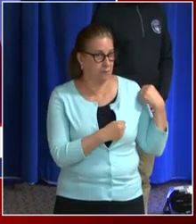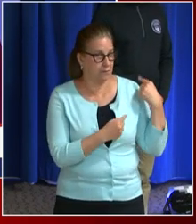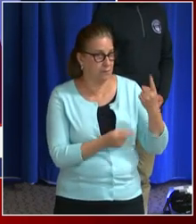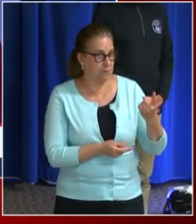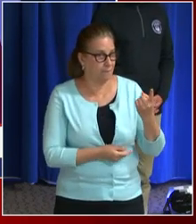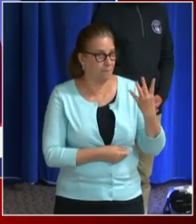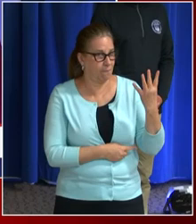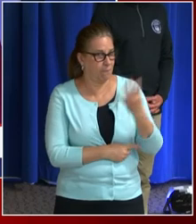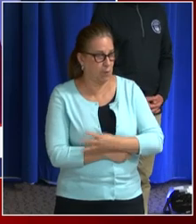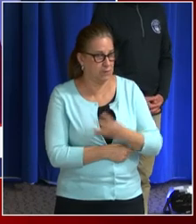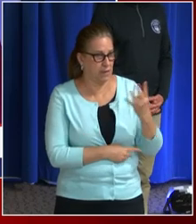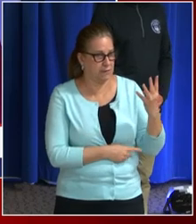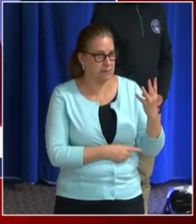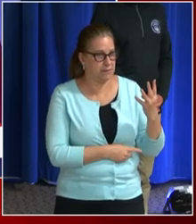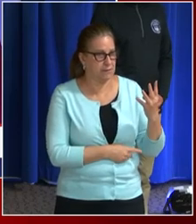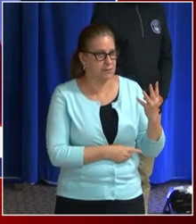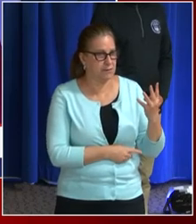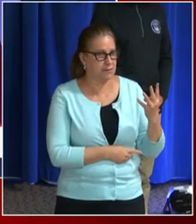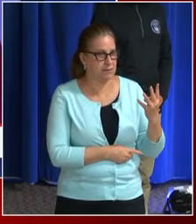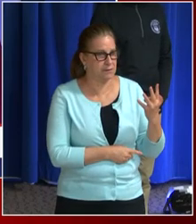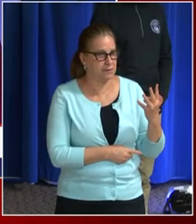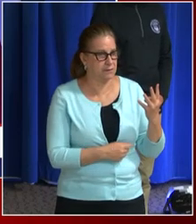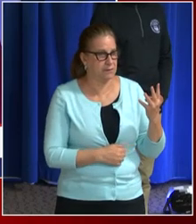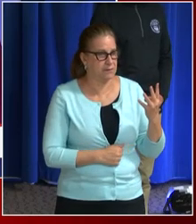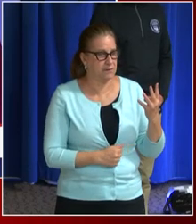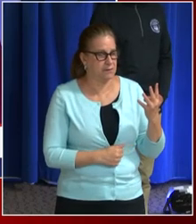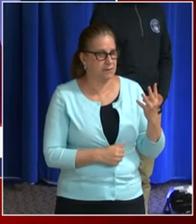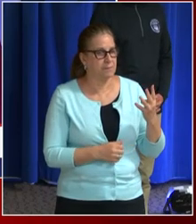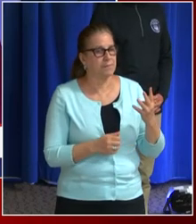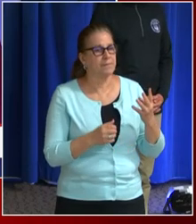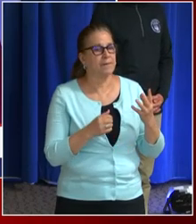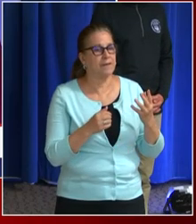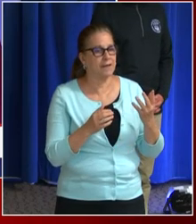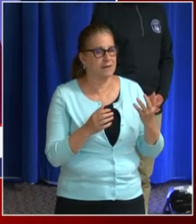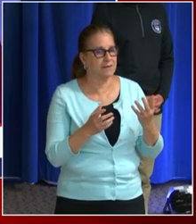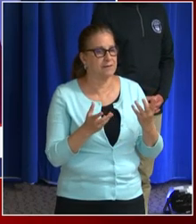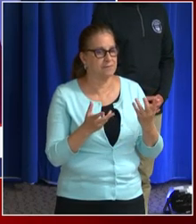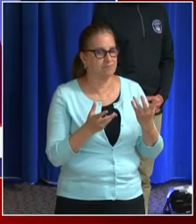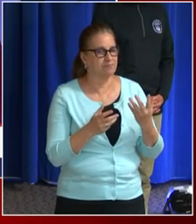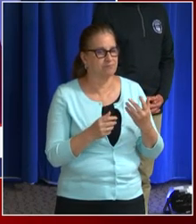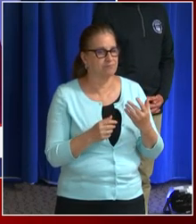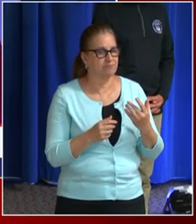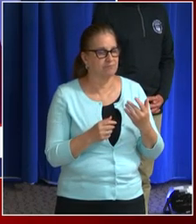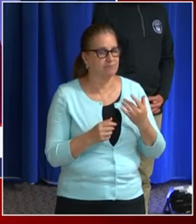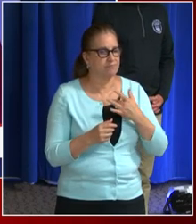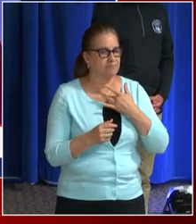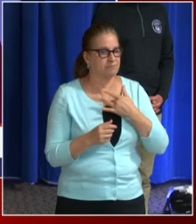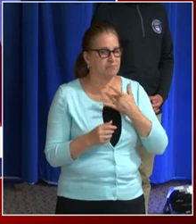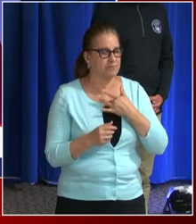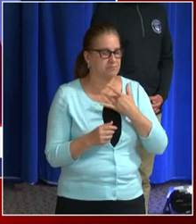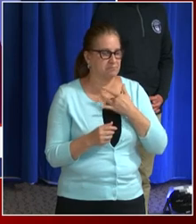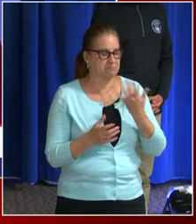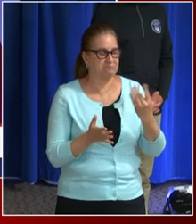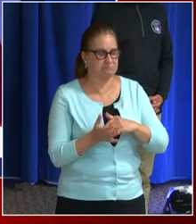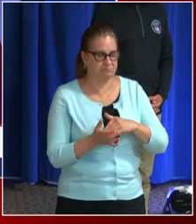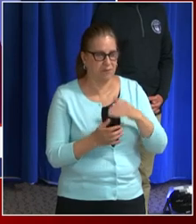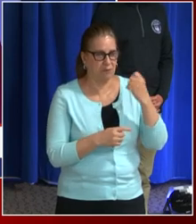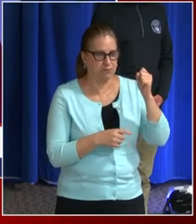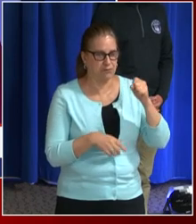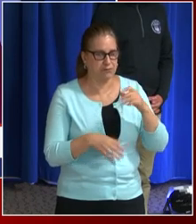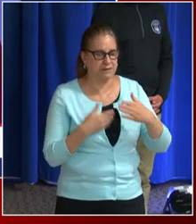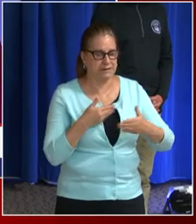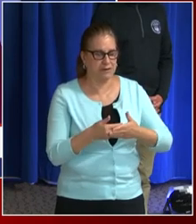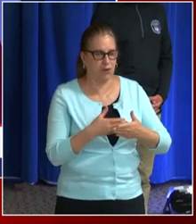I think there's a strong likelihood that we will have protesters again down in and around the White House, and then we will be prepared. We'll be fully